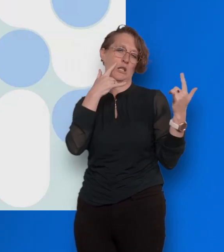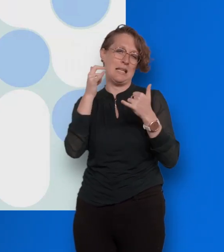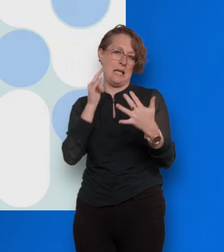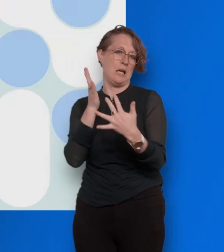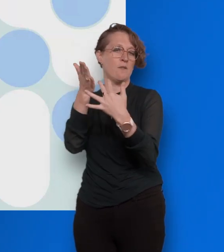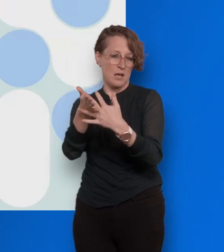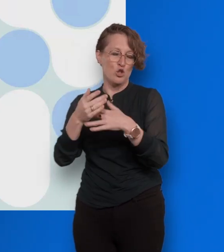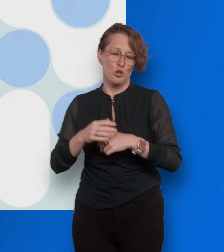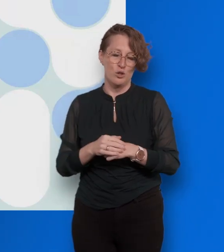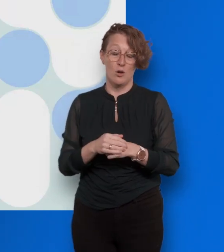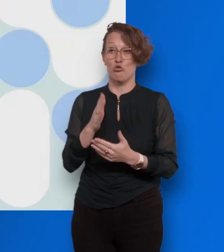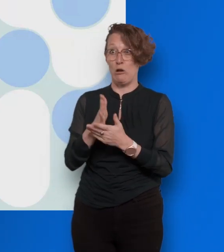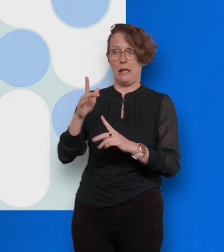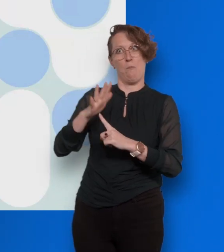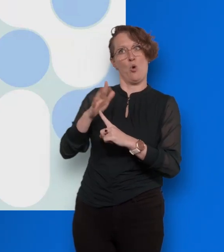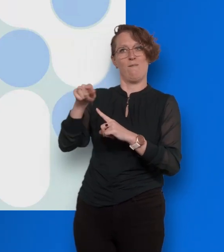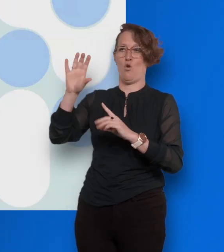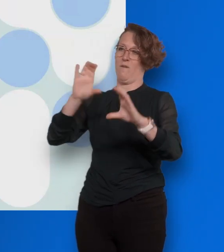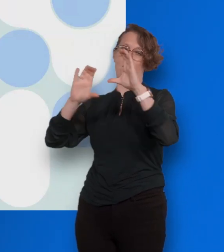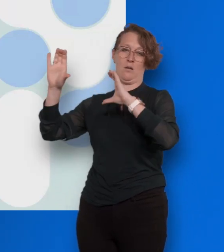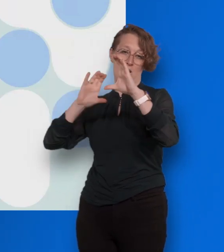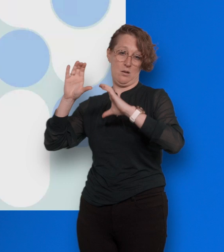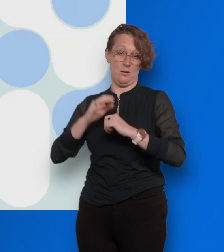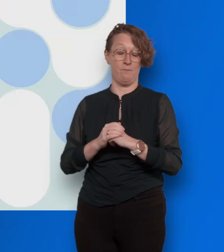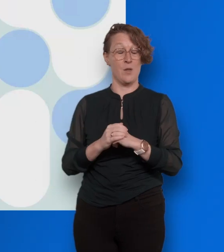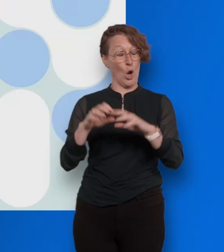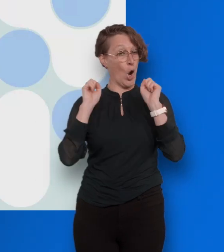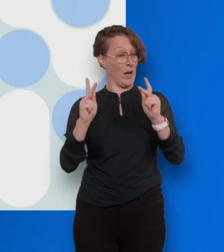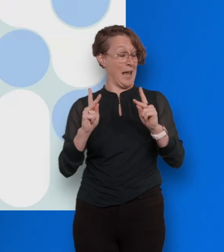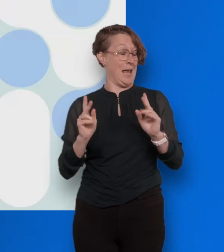for funders. Okay, so